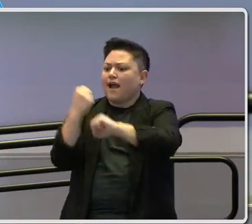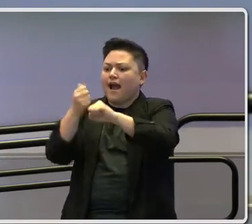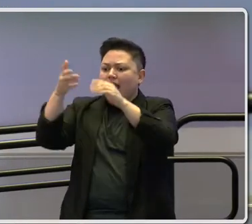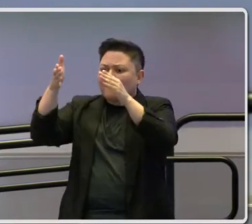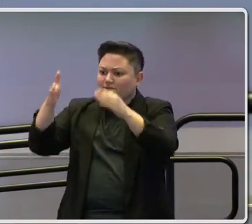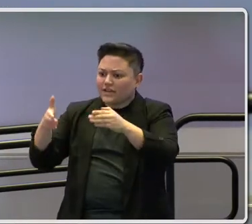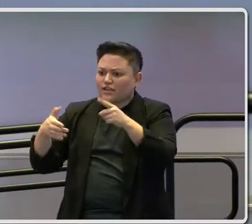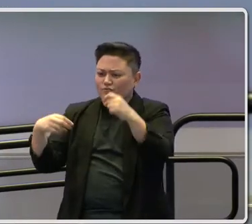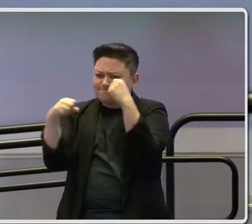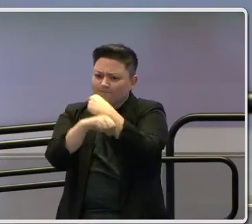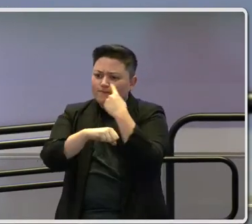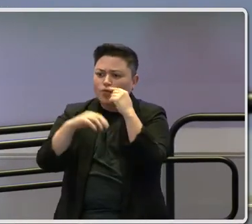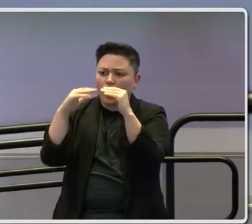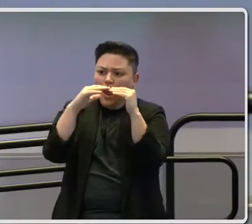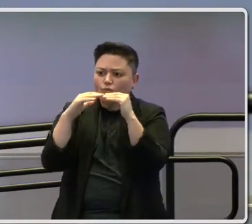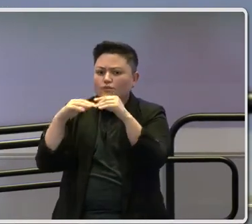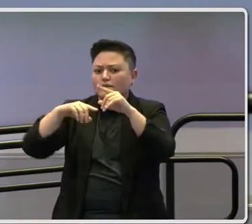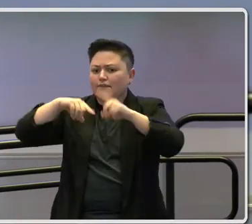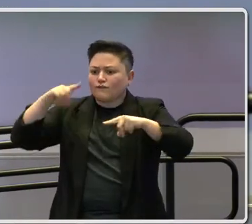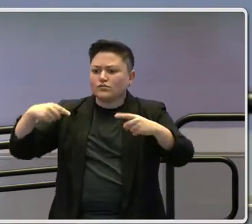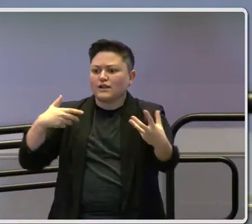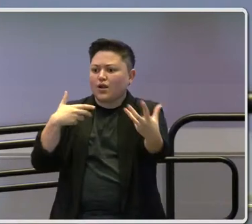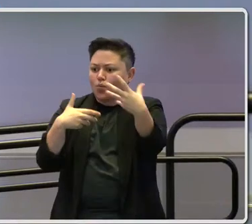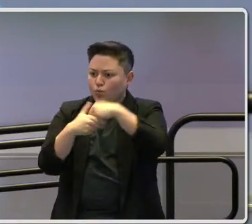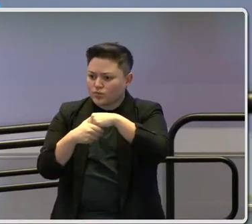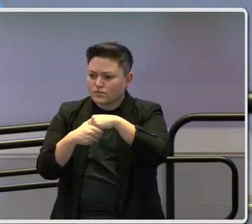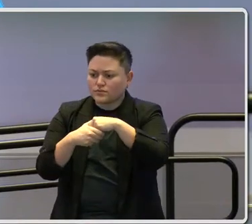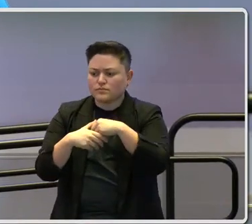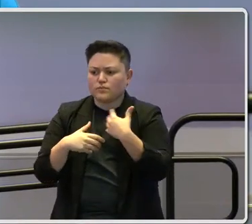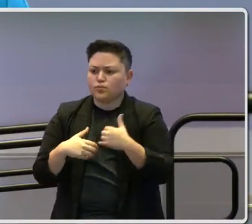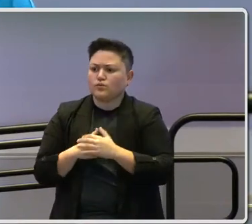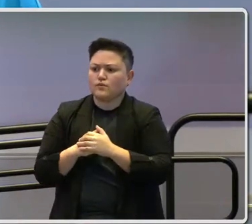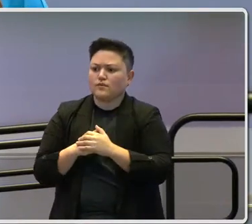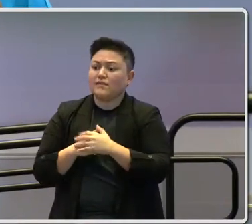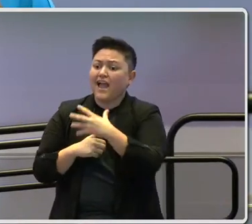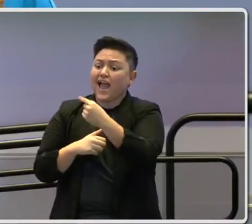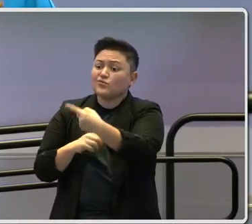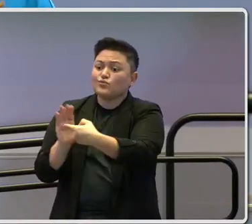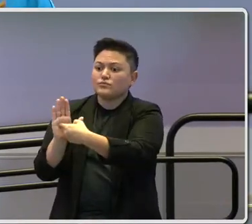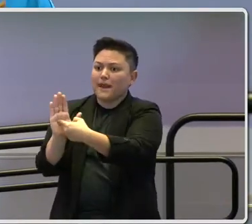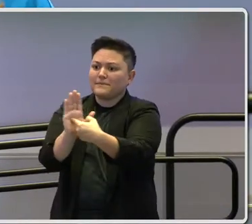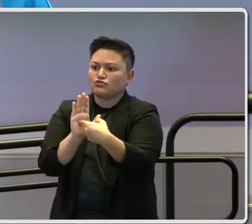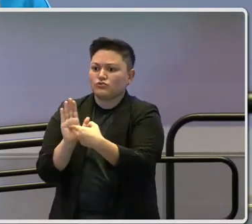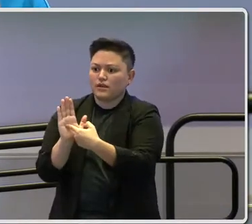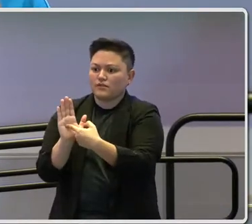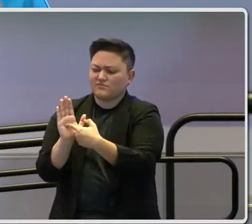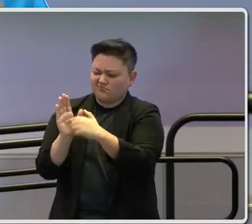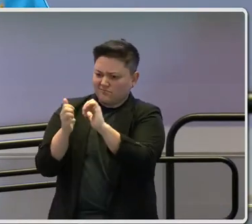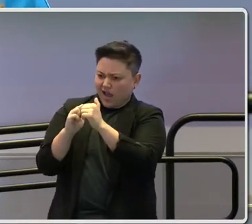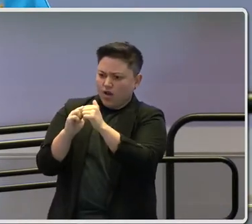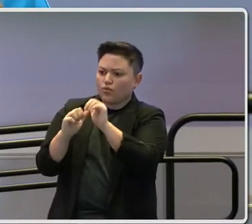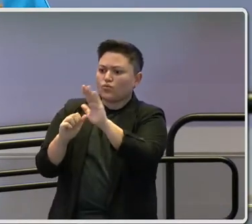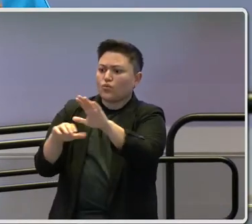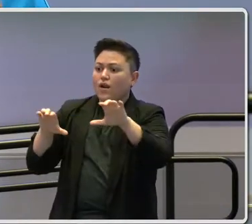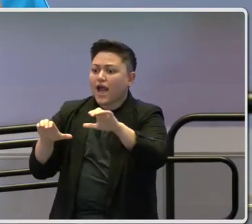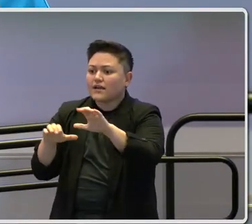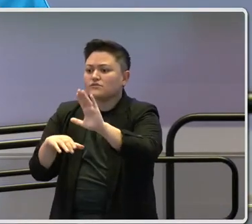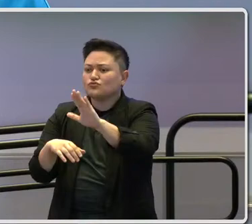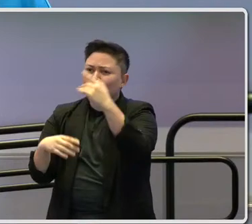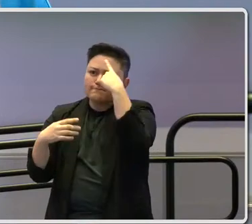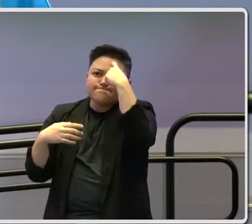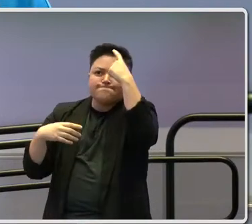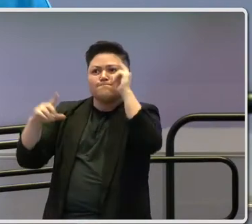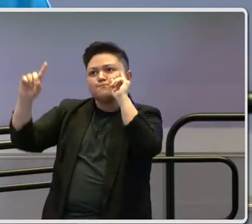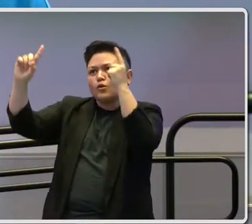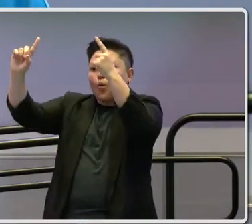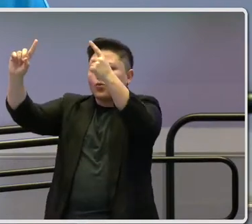equity, diversity, and inclusion. And you demonstrate that with your actions and your aspirations,